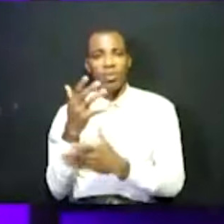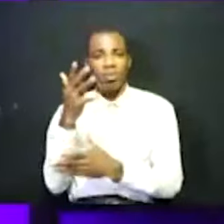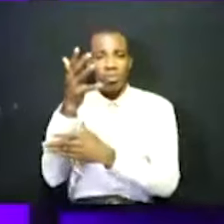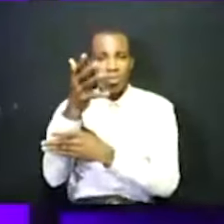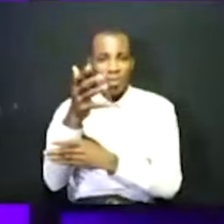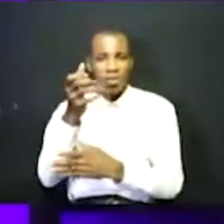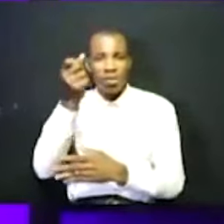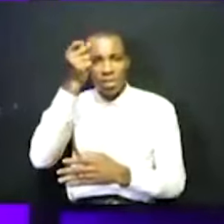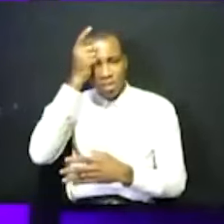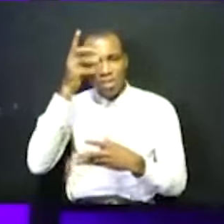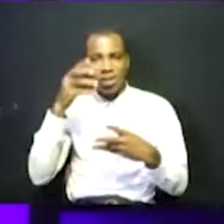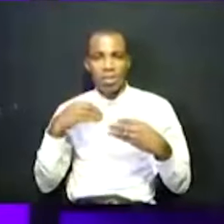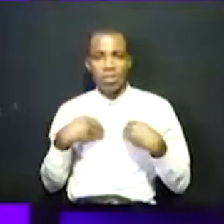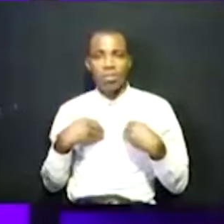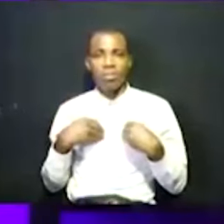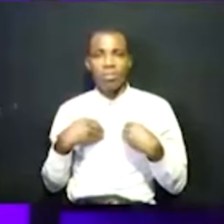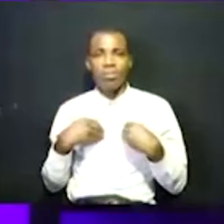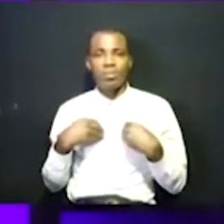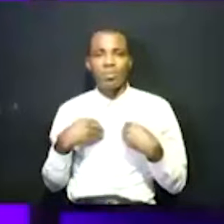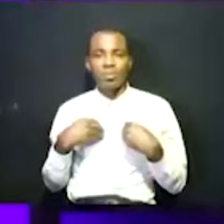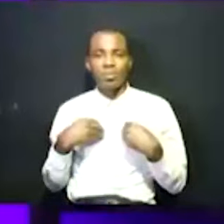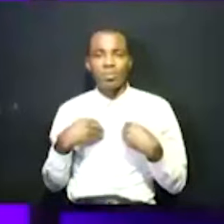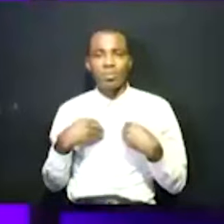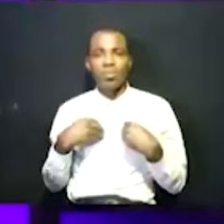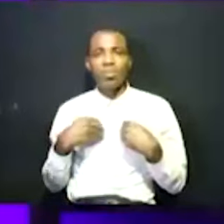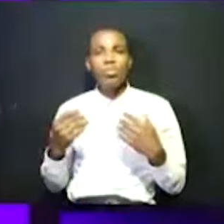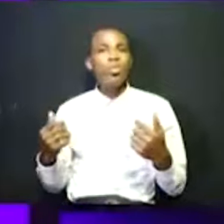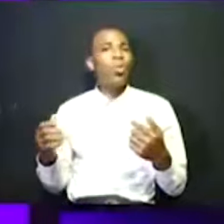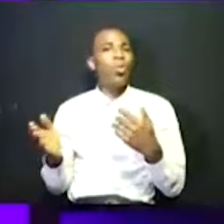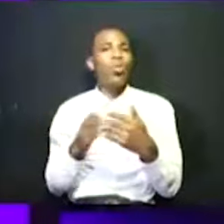The challenges out there is not